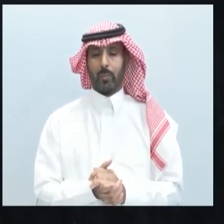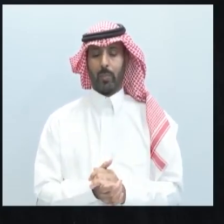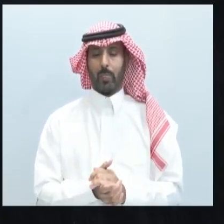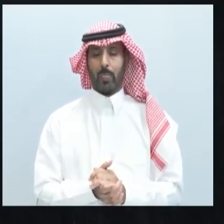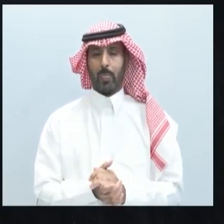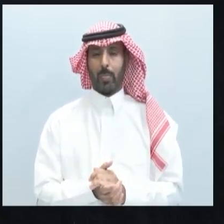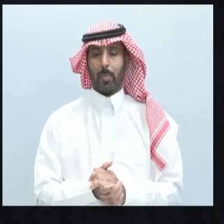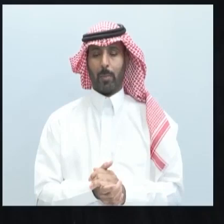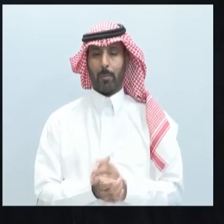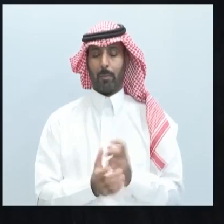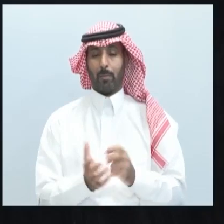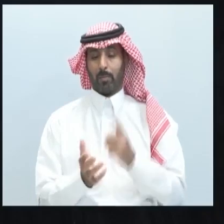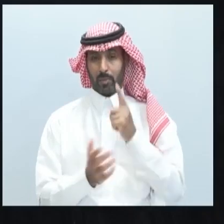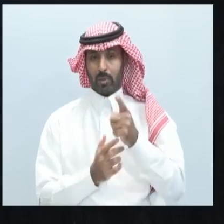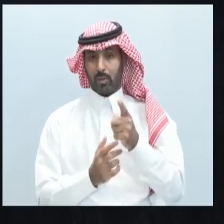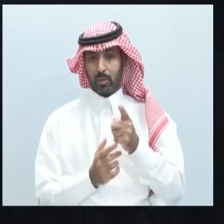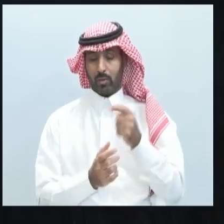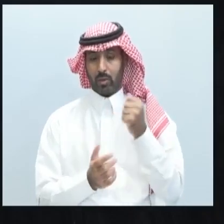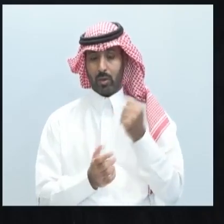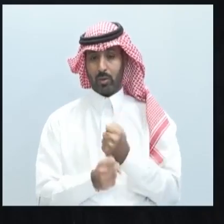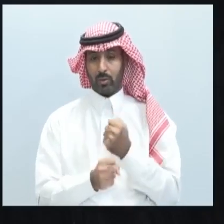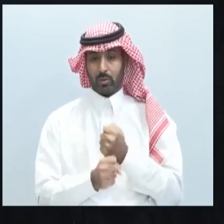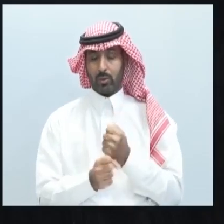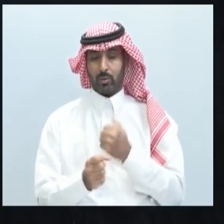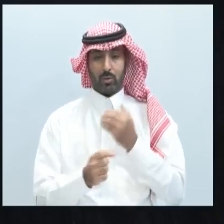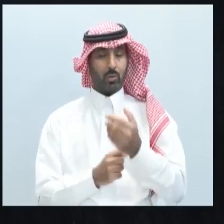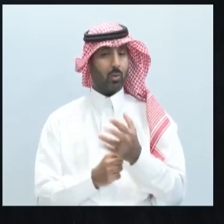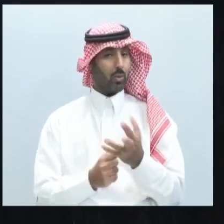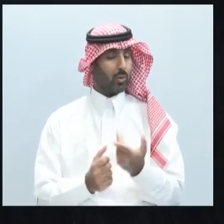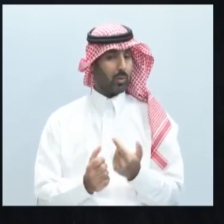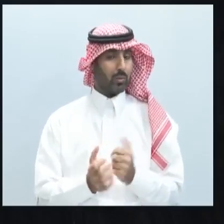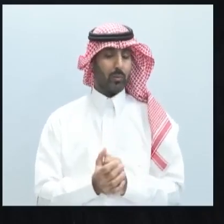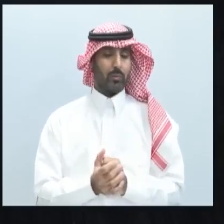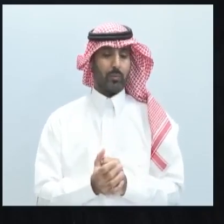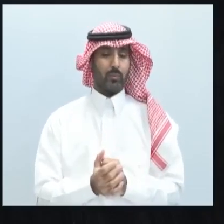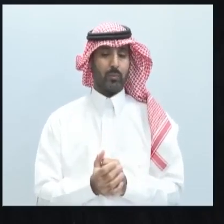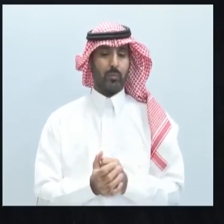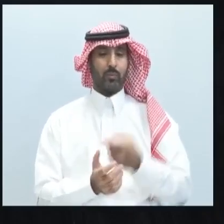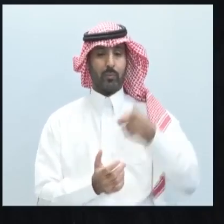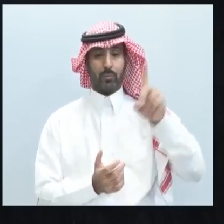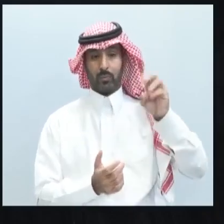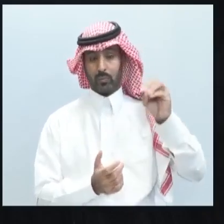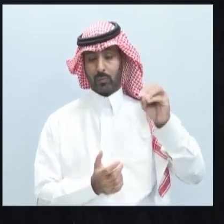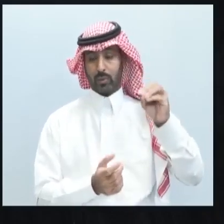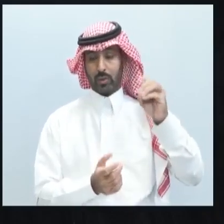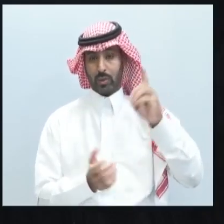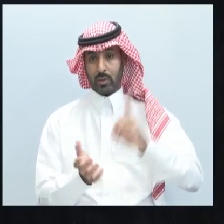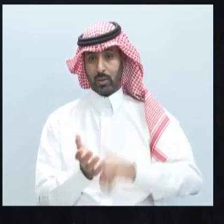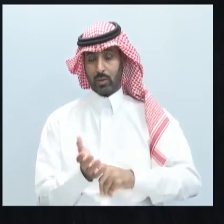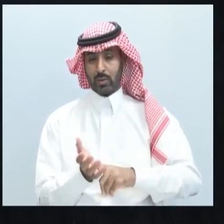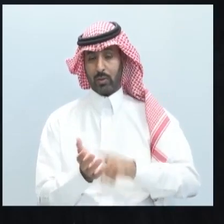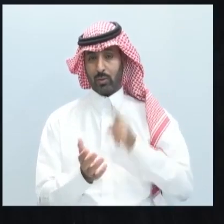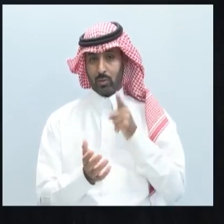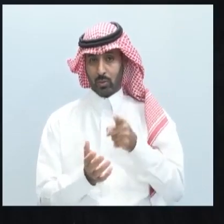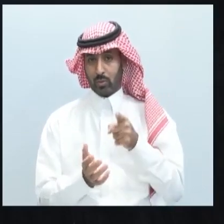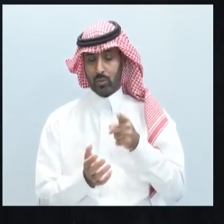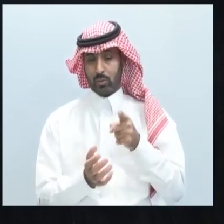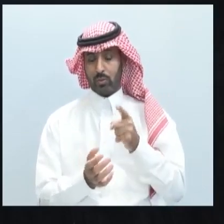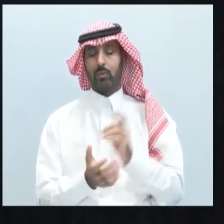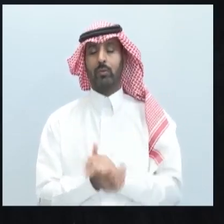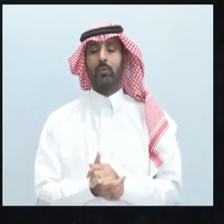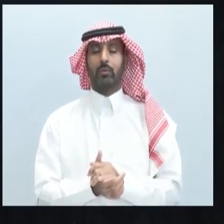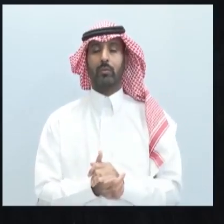Now you can see that we have your you can do it, or you can do it. We have your do, just to remind you that I can say that you can